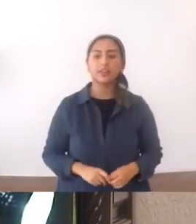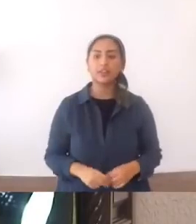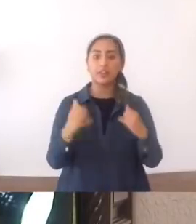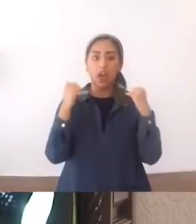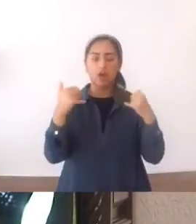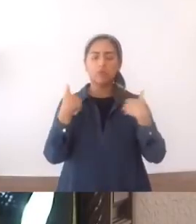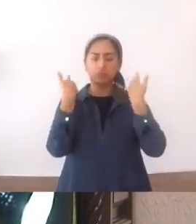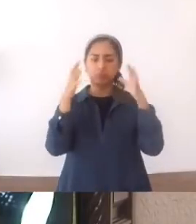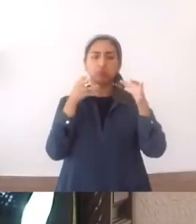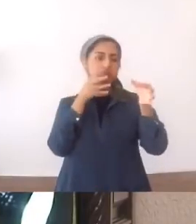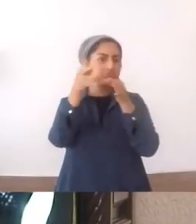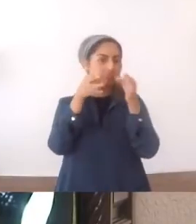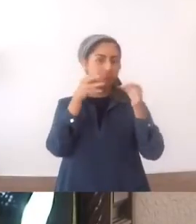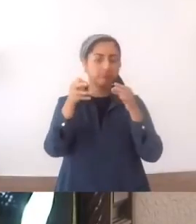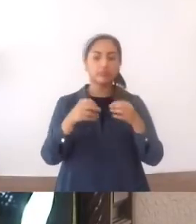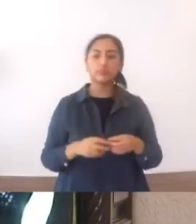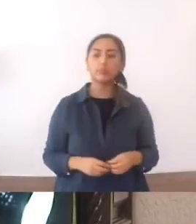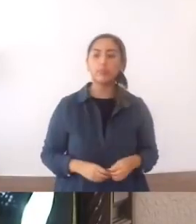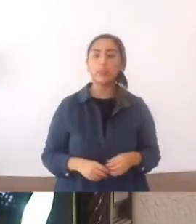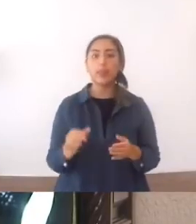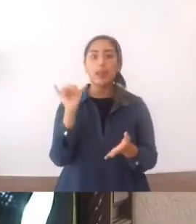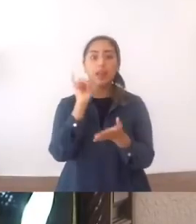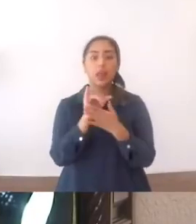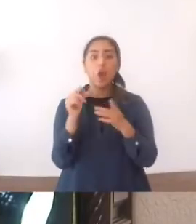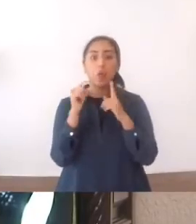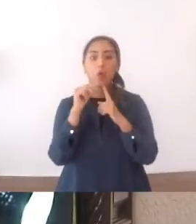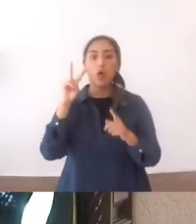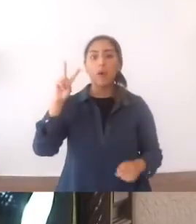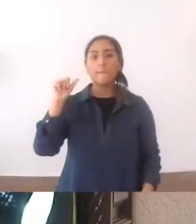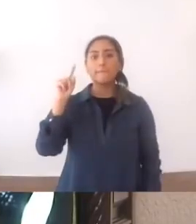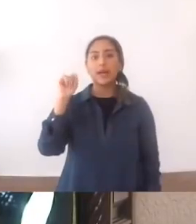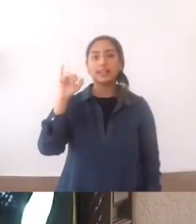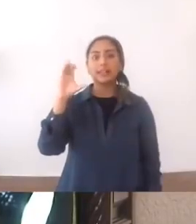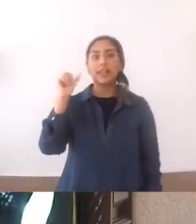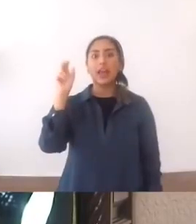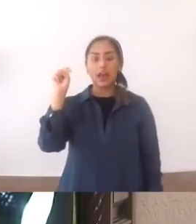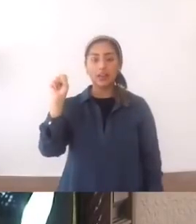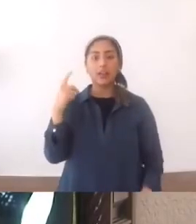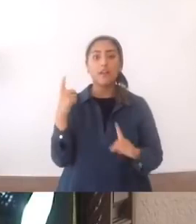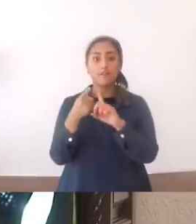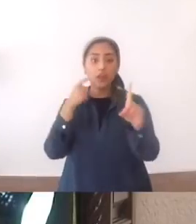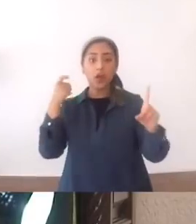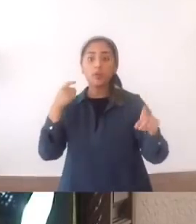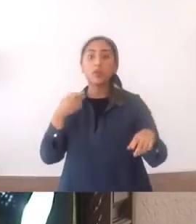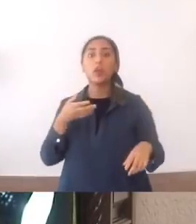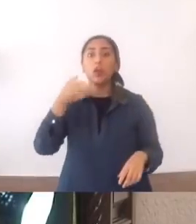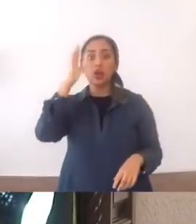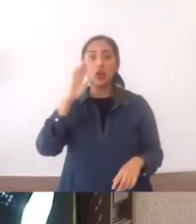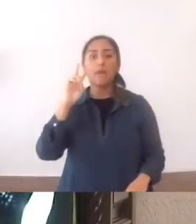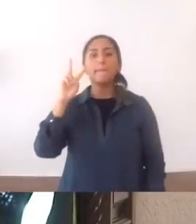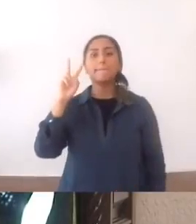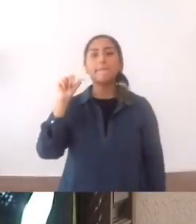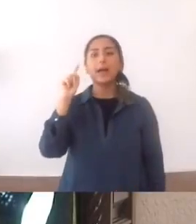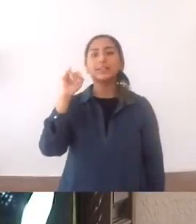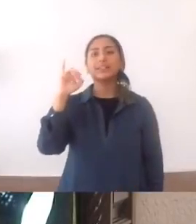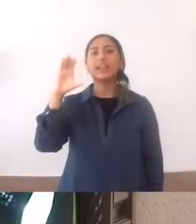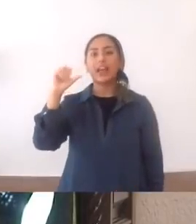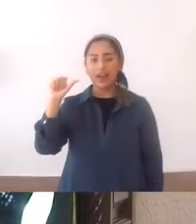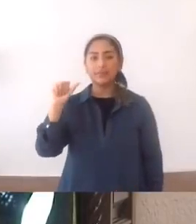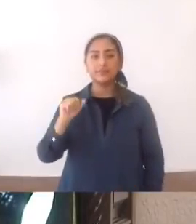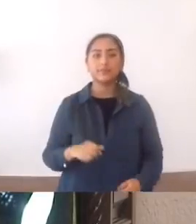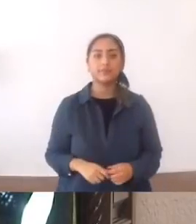the Vatican Ahora, state. ya Now, explicaba yo I explained que la palabra Vaticano that the word Vatican viene de la diosa